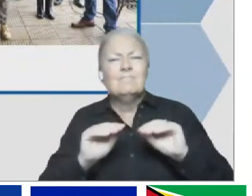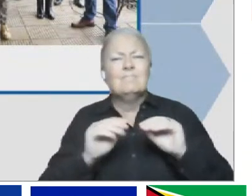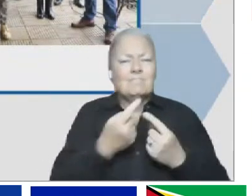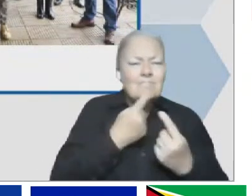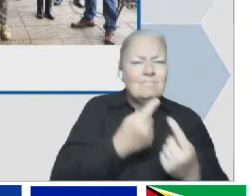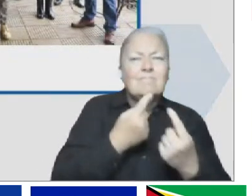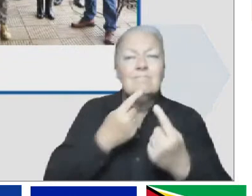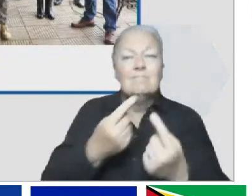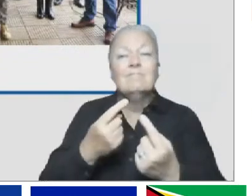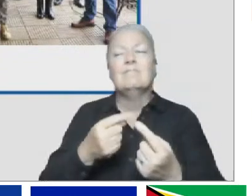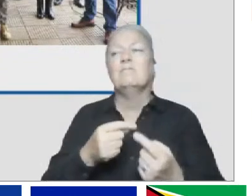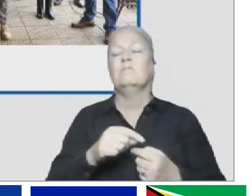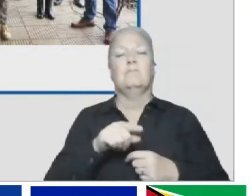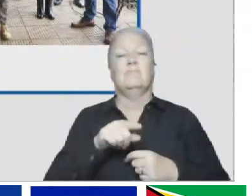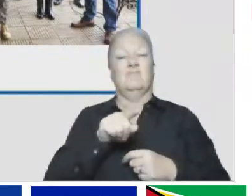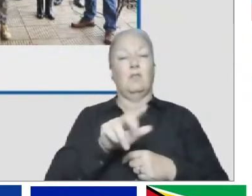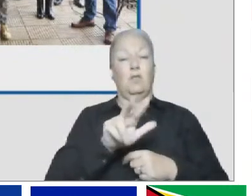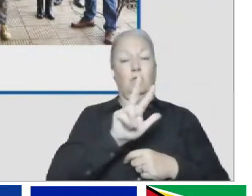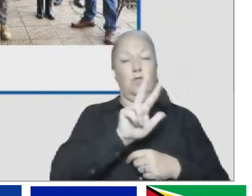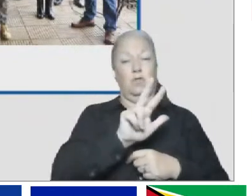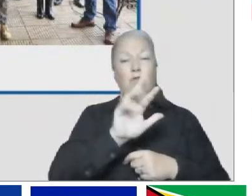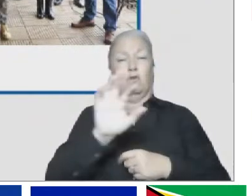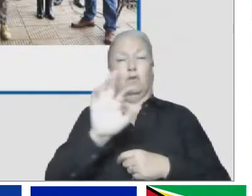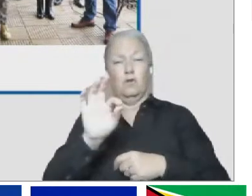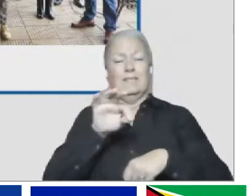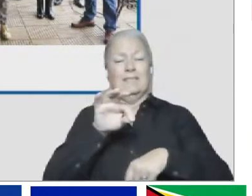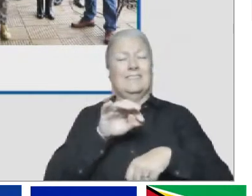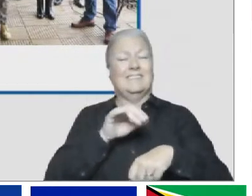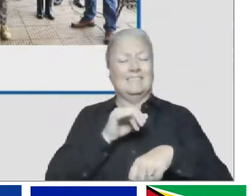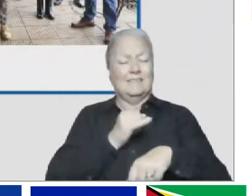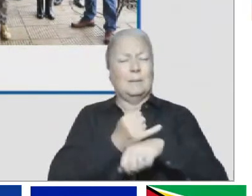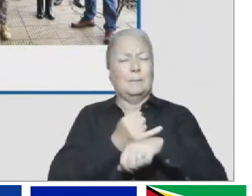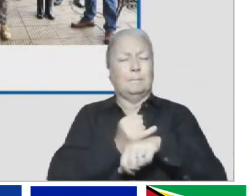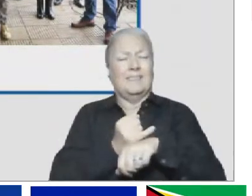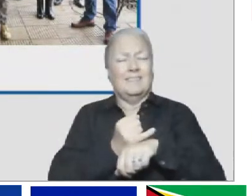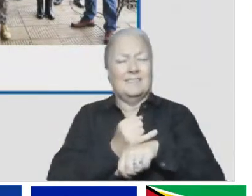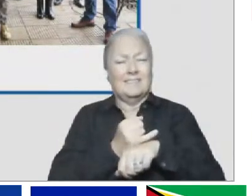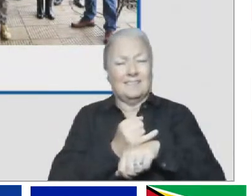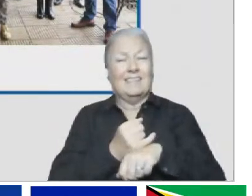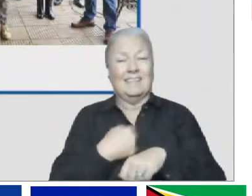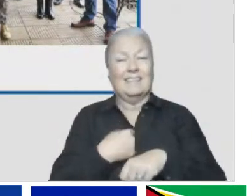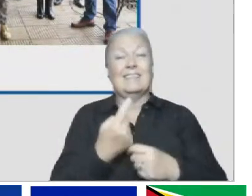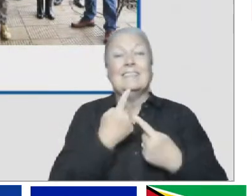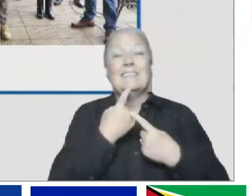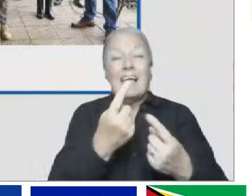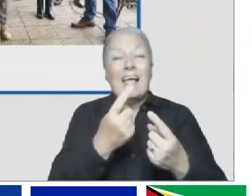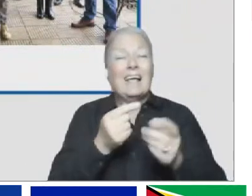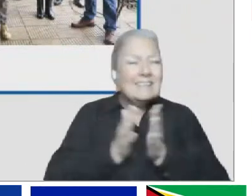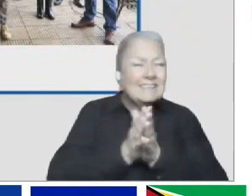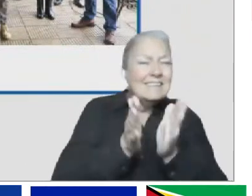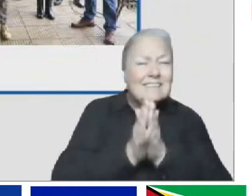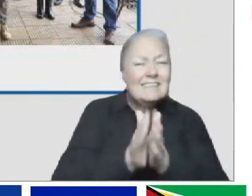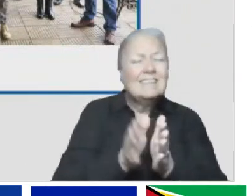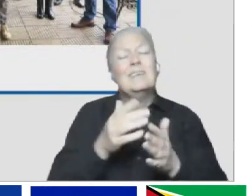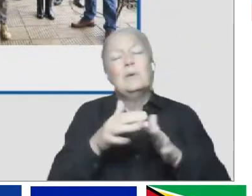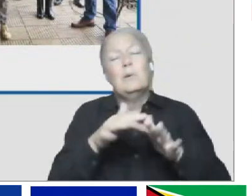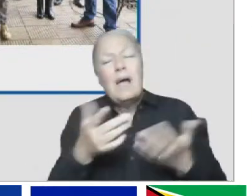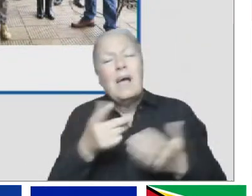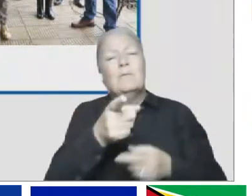30-second message, telling people why it is important to get the vaccine. We had a lot of